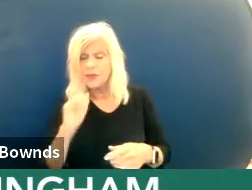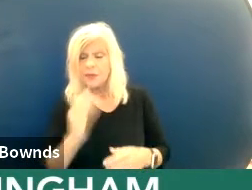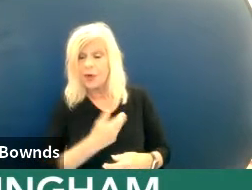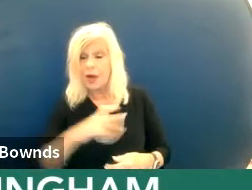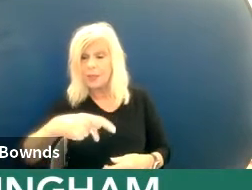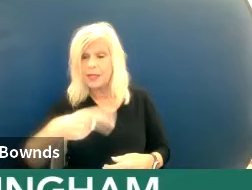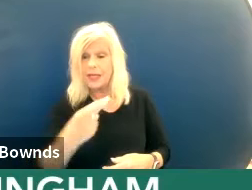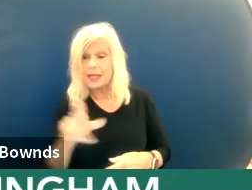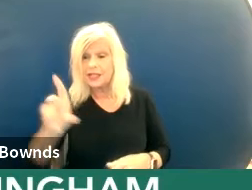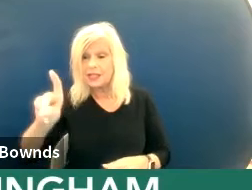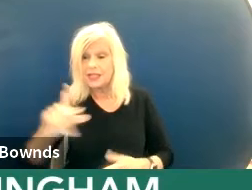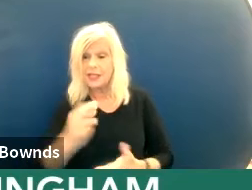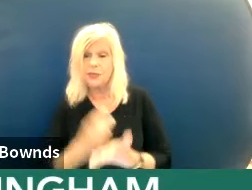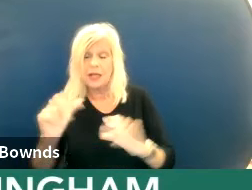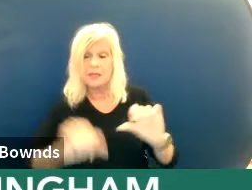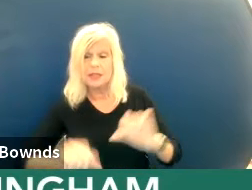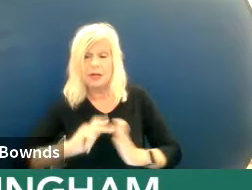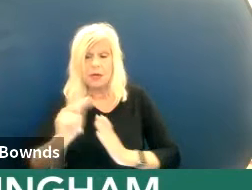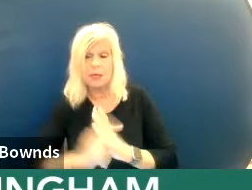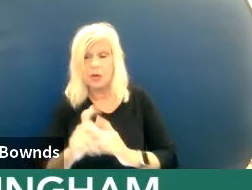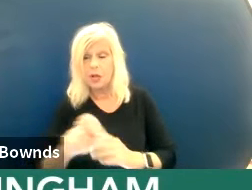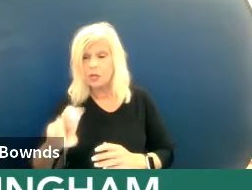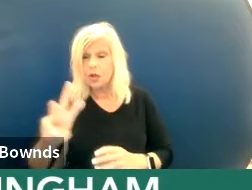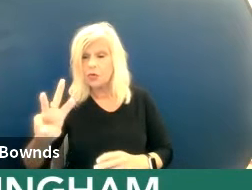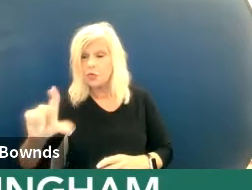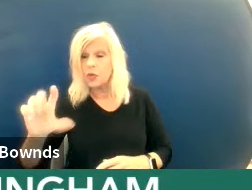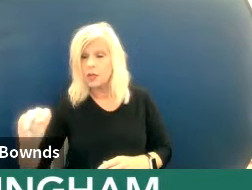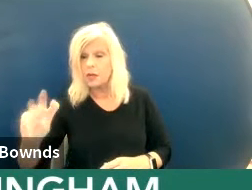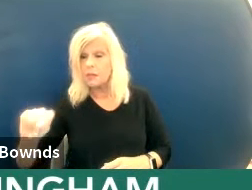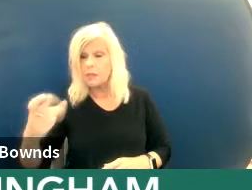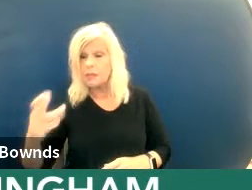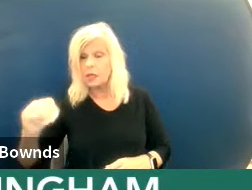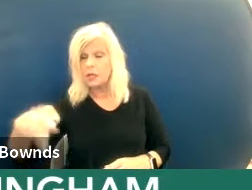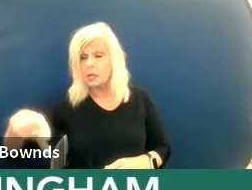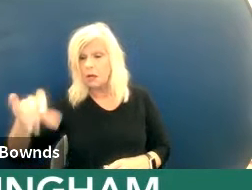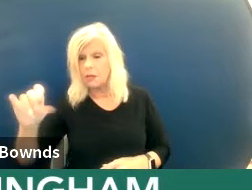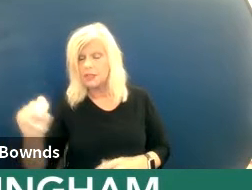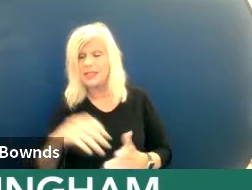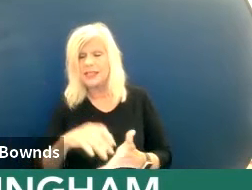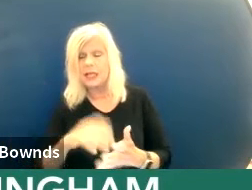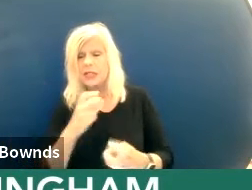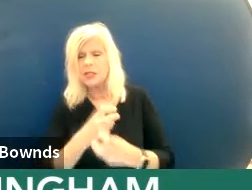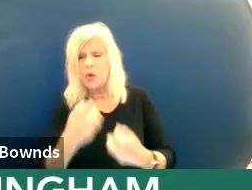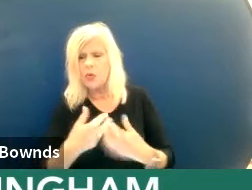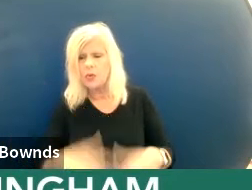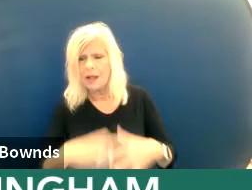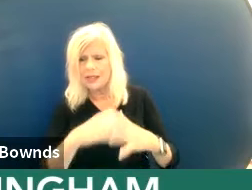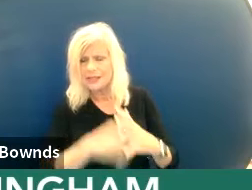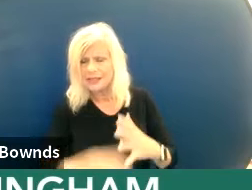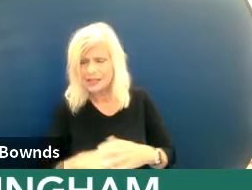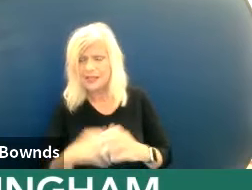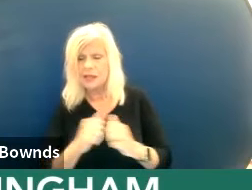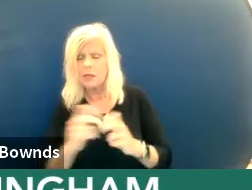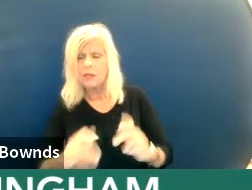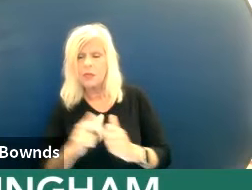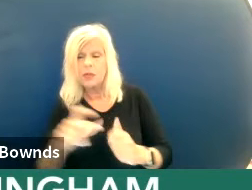PhD in Rehabilitation Sciences program, Dr. William Thompson, who studies bone loss in people with disabilities. He